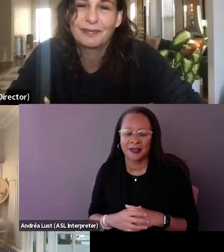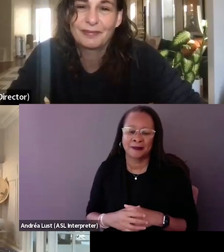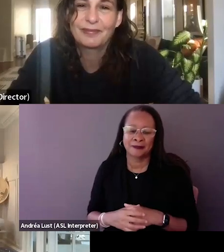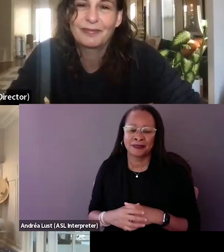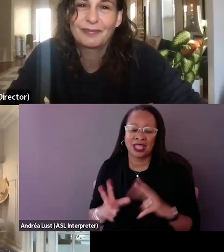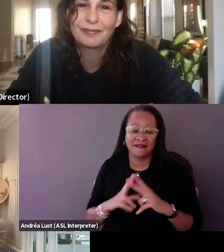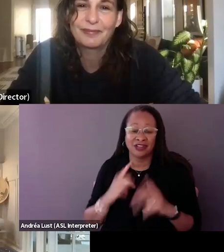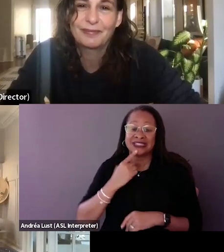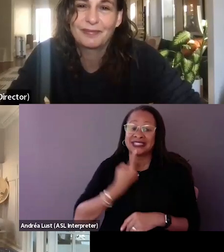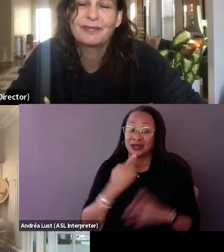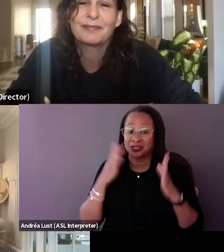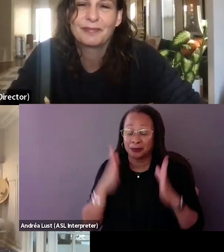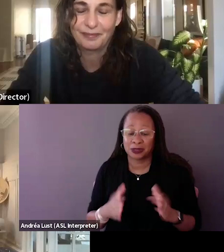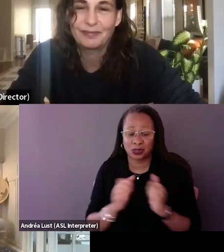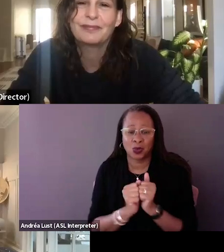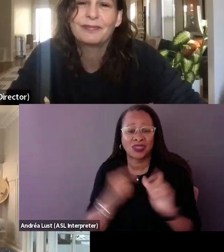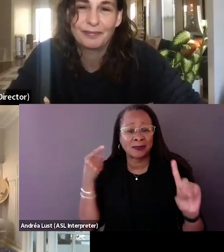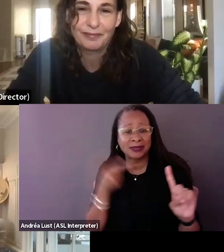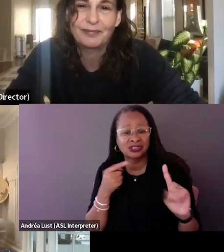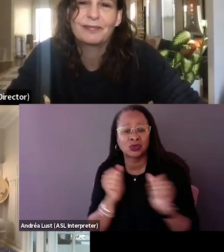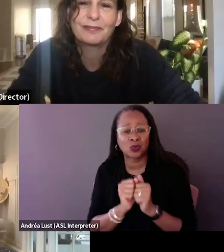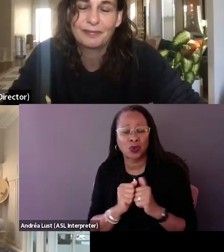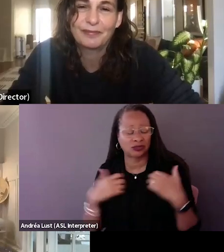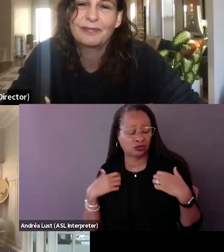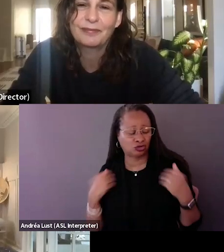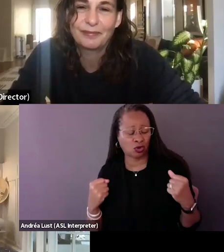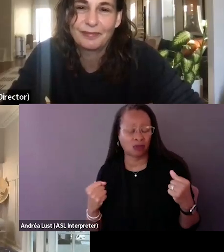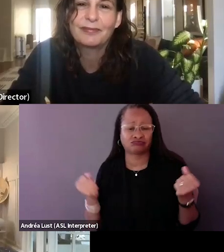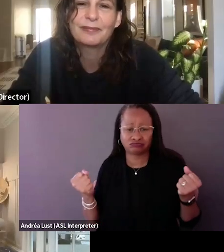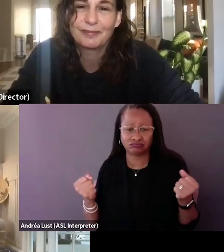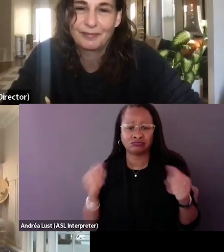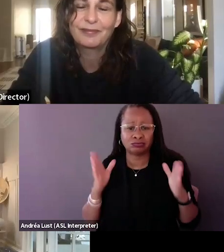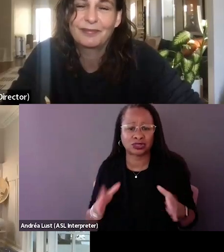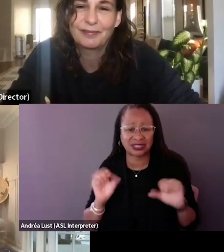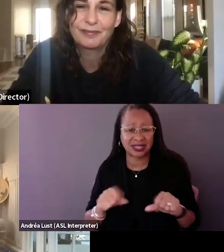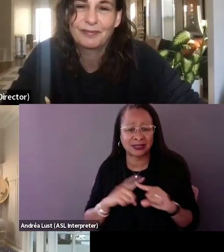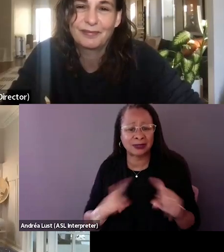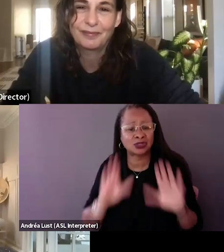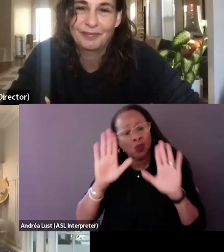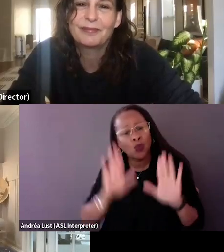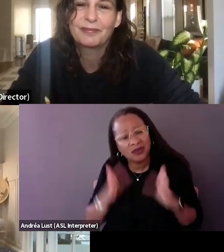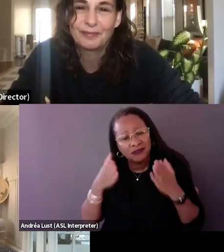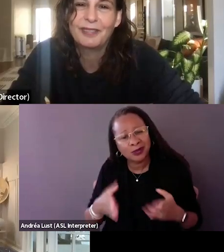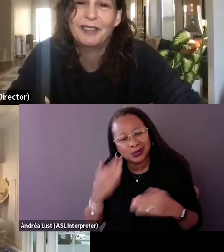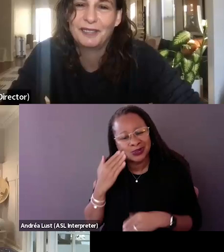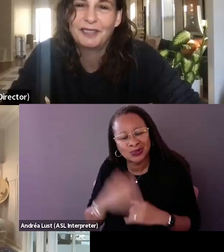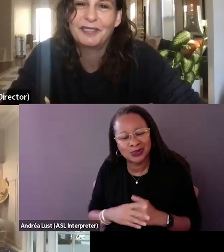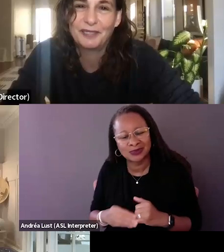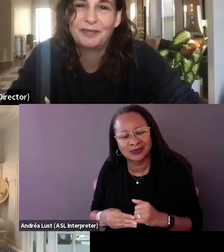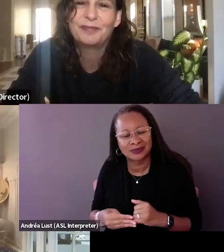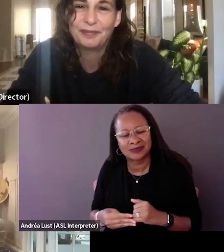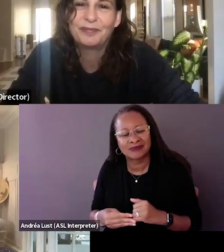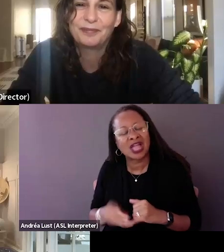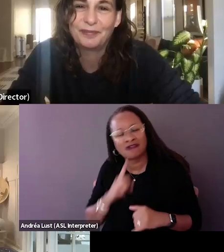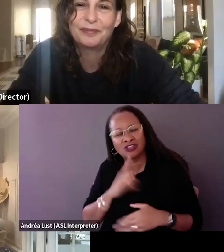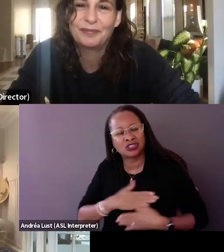very serious person with this mission, and he's a courageous person, but he's just a wonderful person also. So really enjoyed